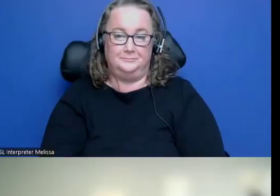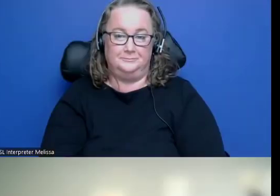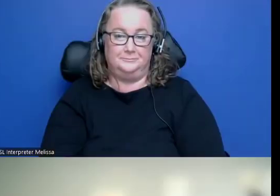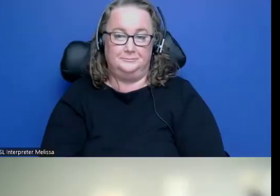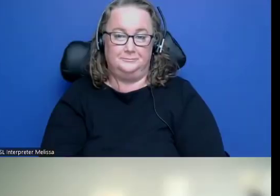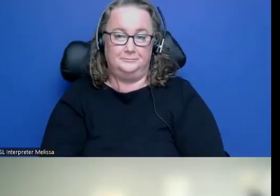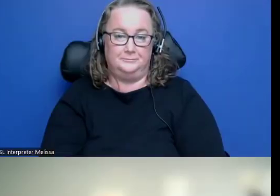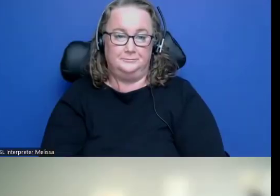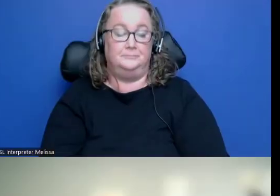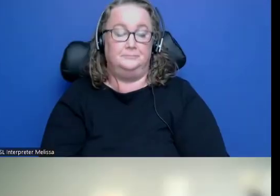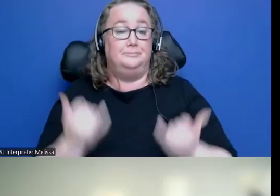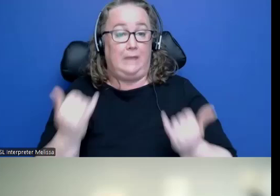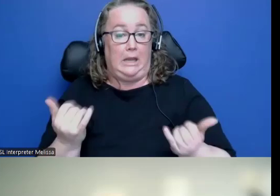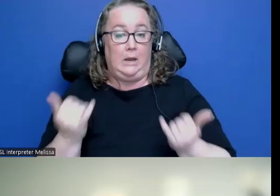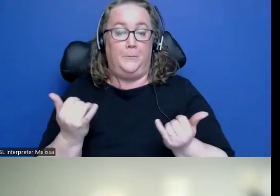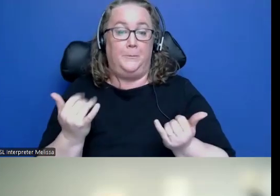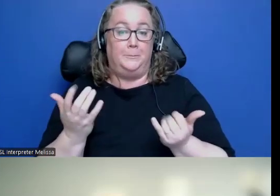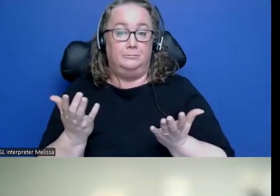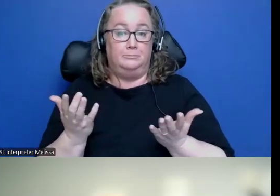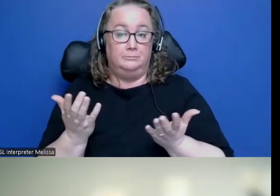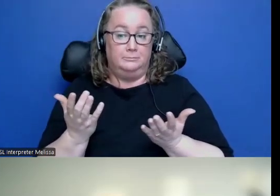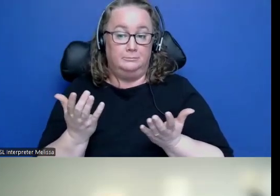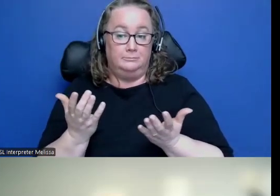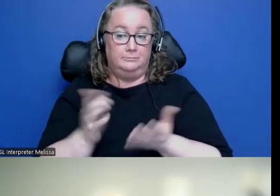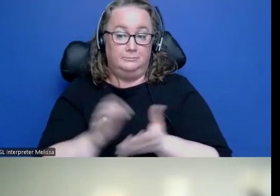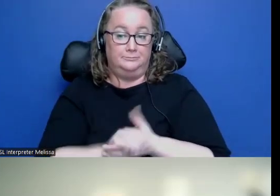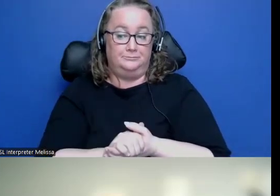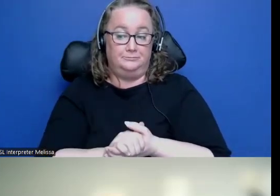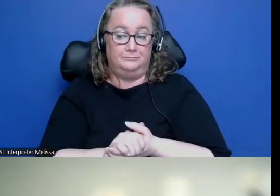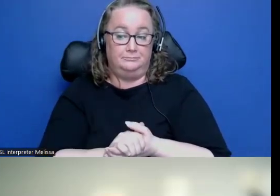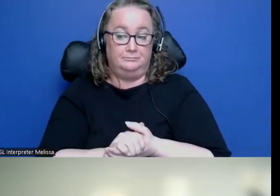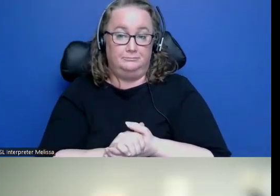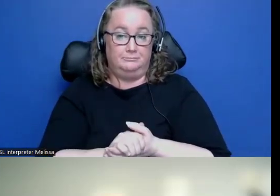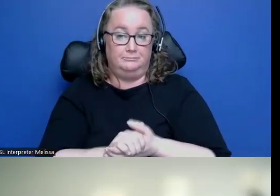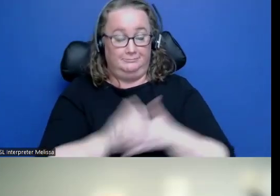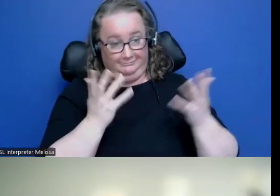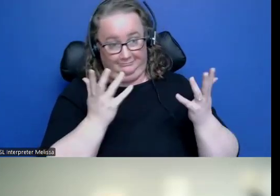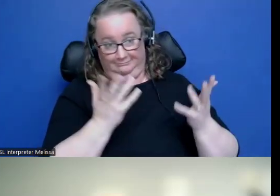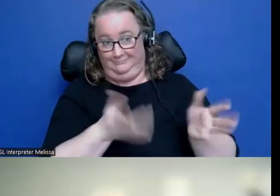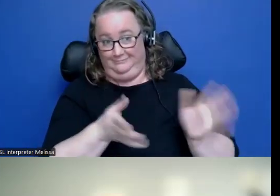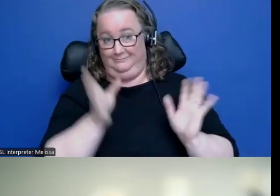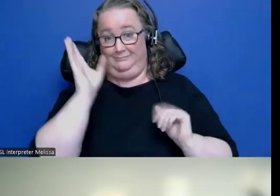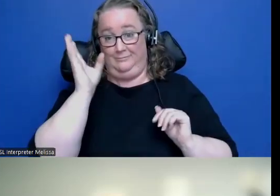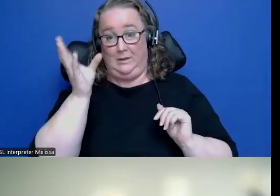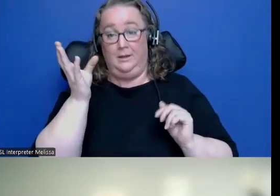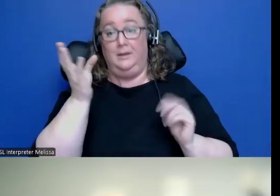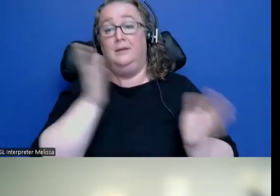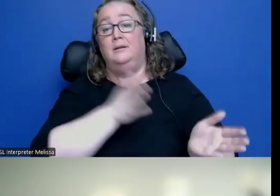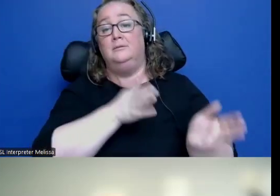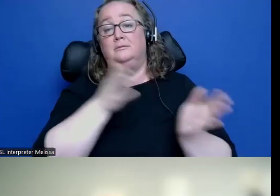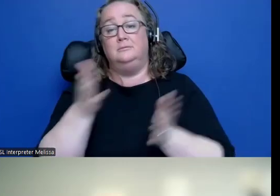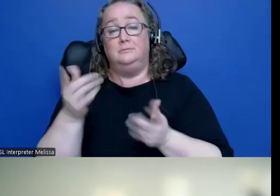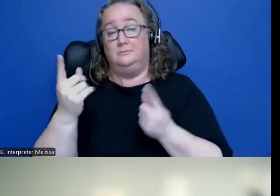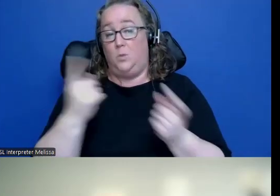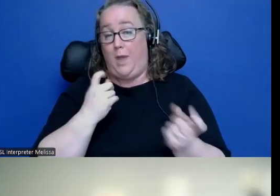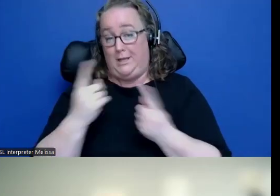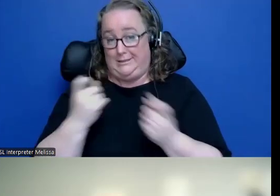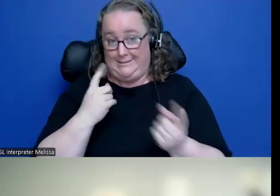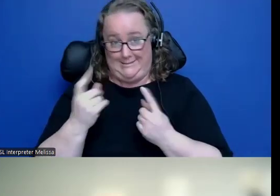So now we're at the stage of the presentation where it is time for